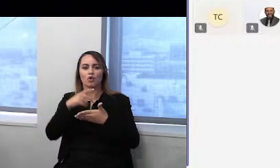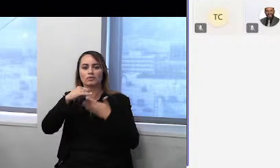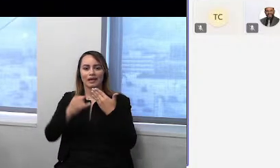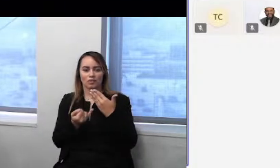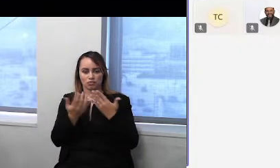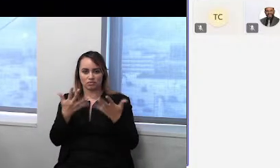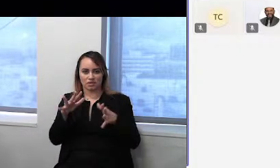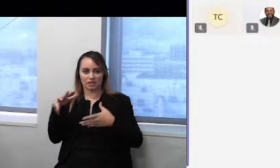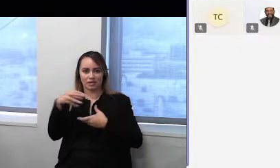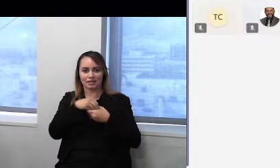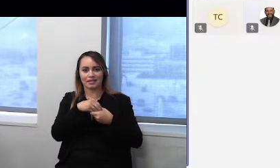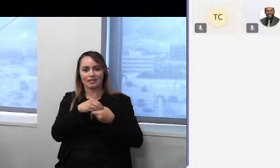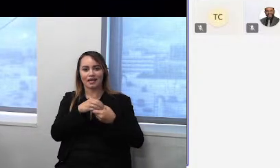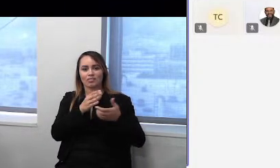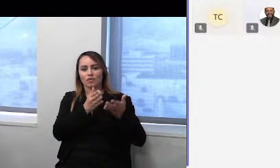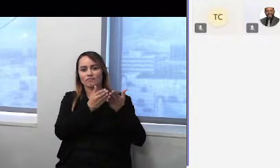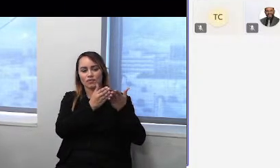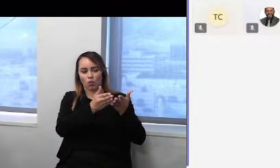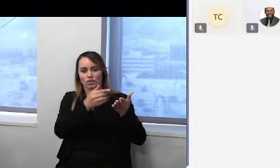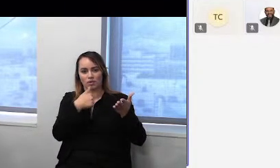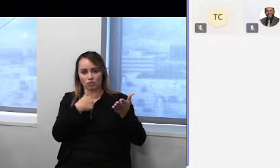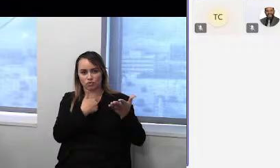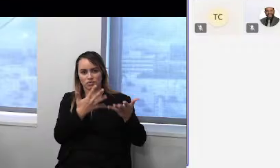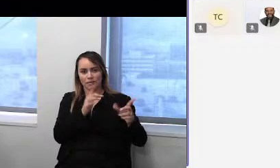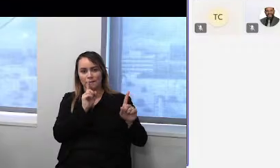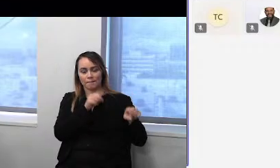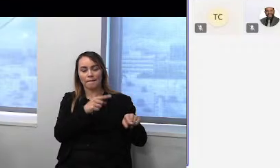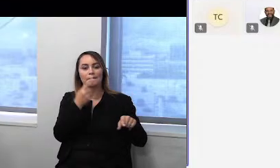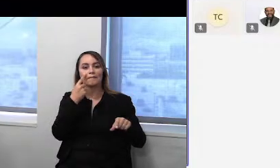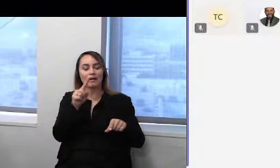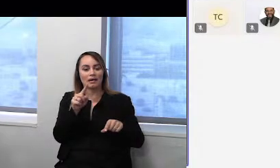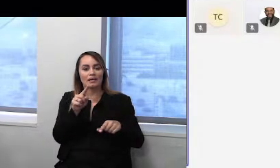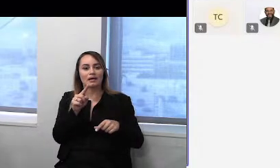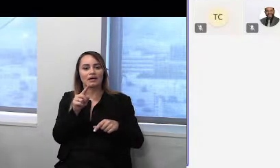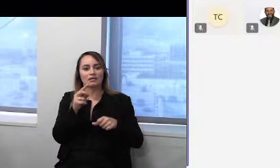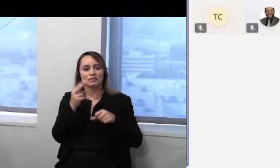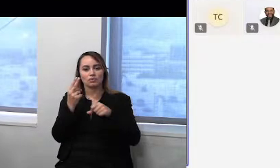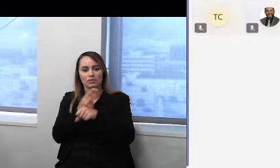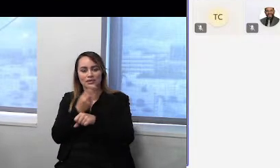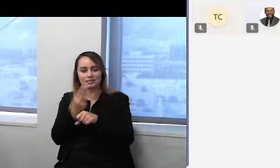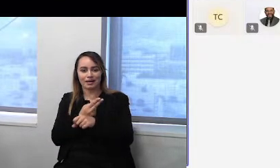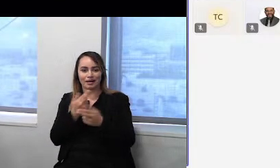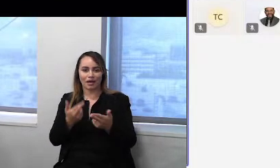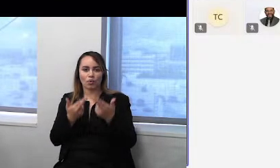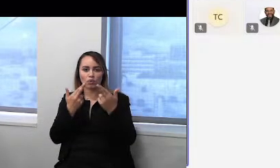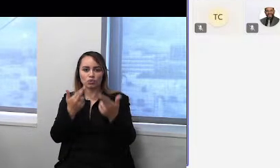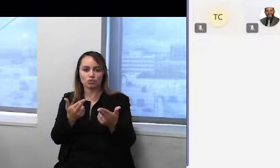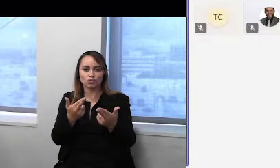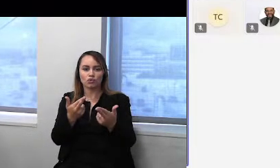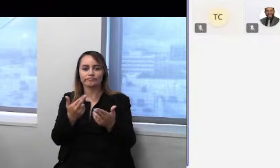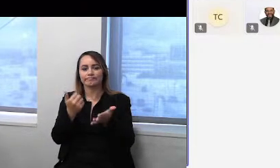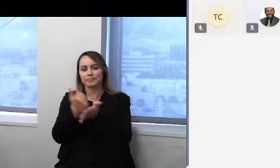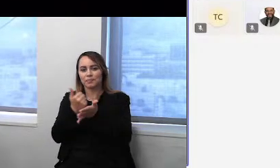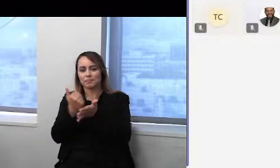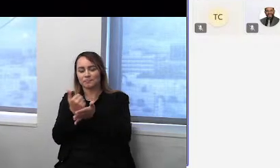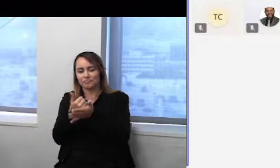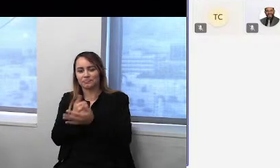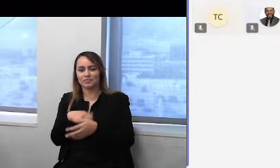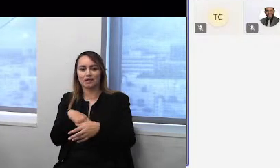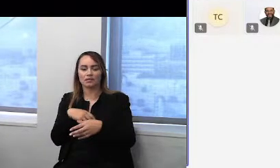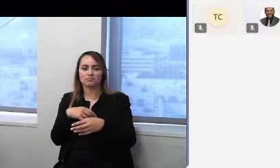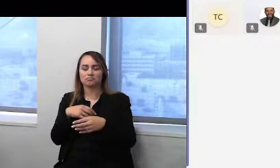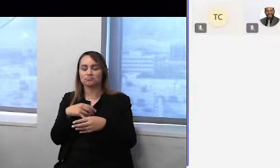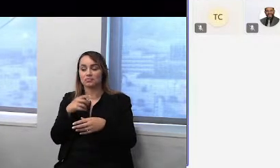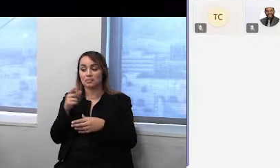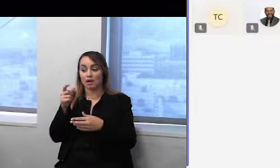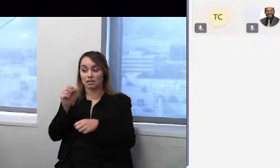being used for ancillary services and resources that are part of the pipeline of projects that have been approved, particularly with battery systems, because they